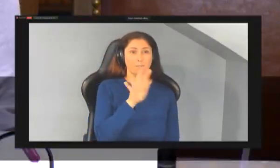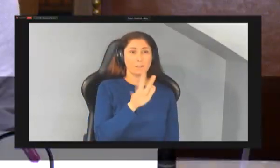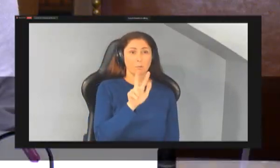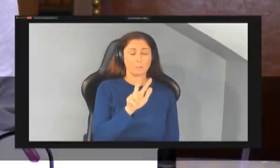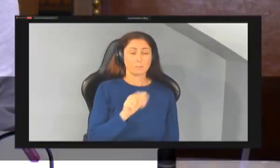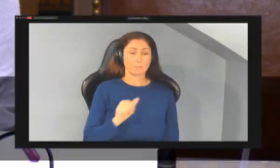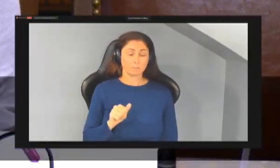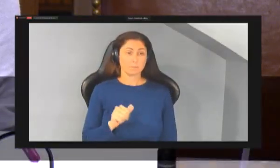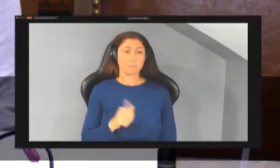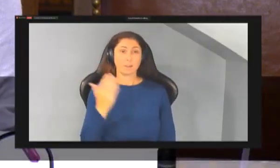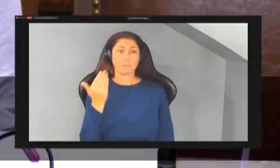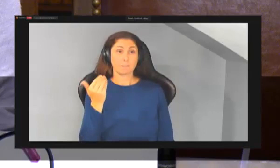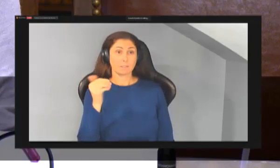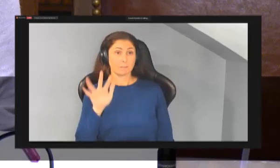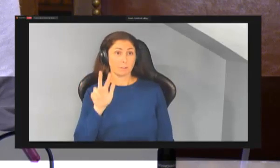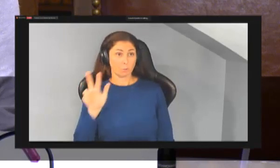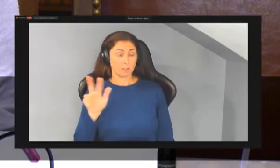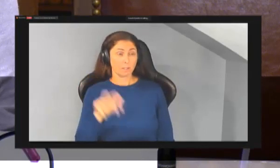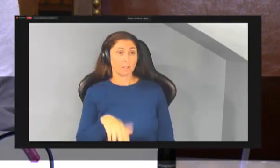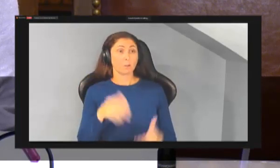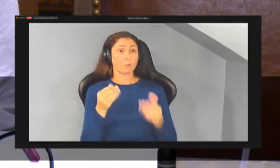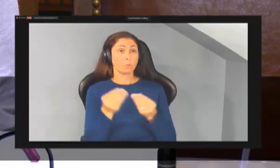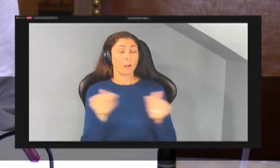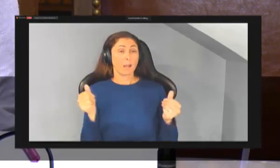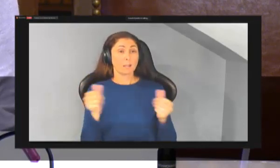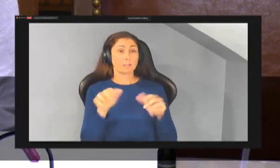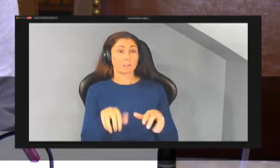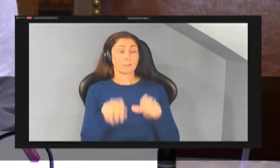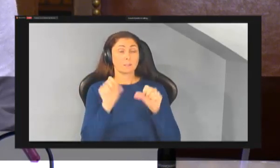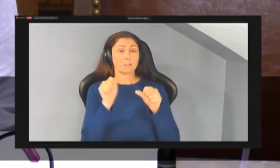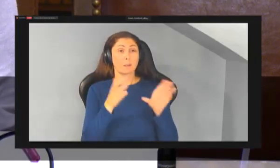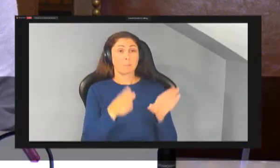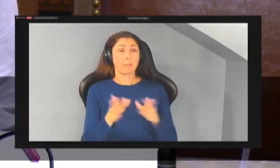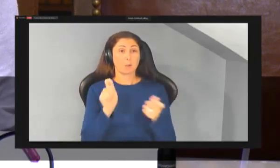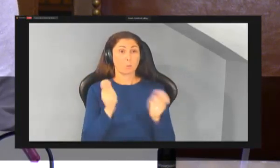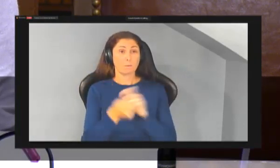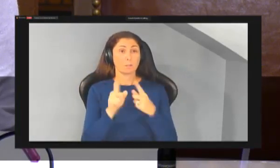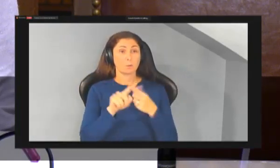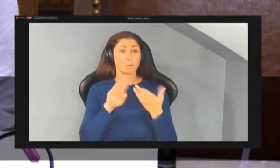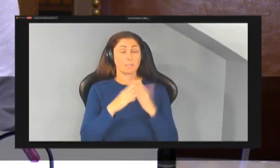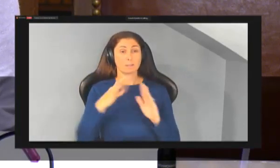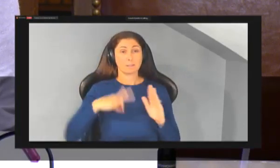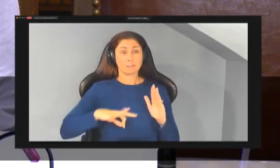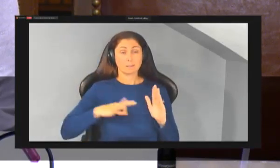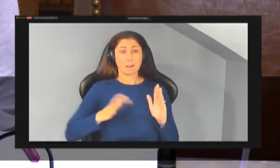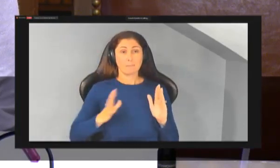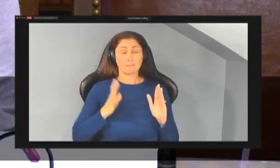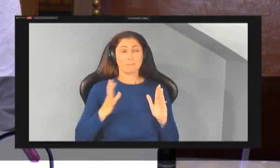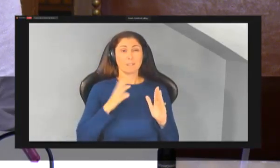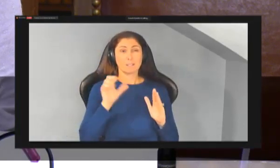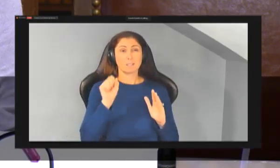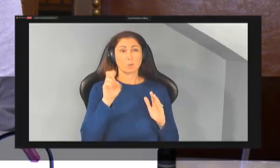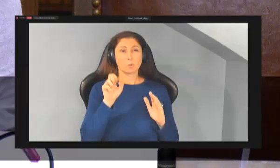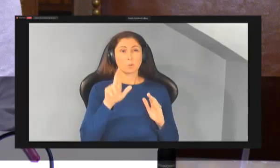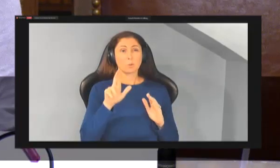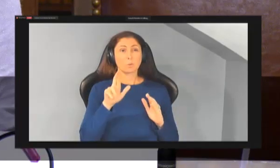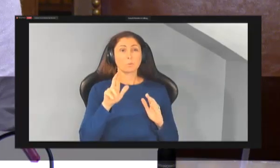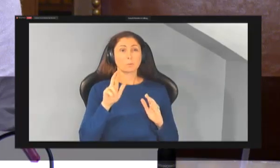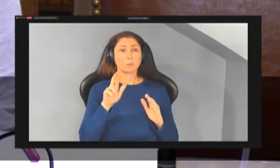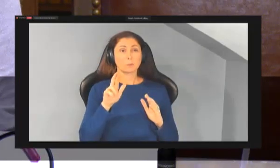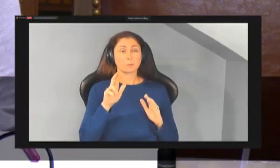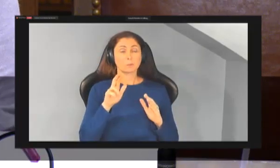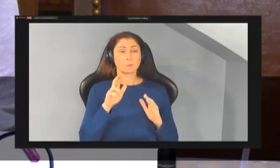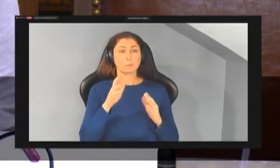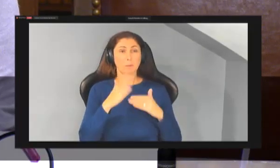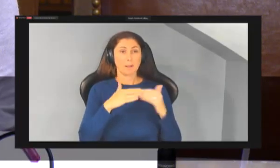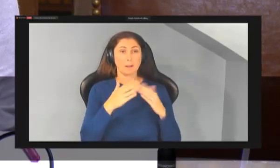Bill 1553, resolution adopting plan revision to the City of Pittsburgh's official sewage facilities plan for